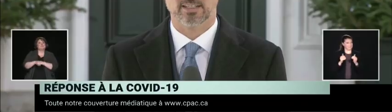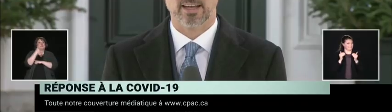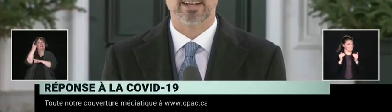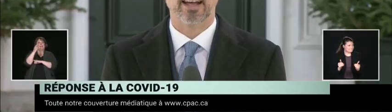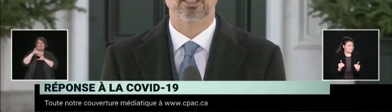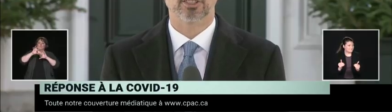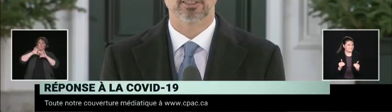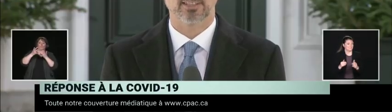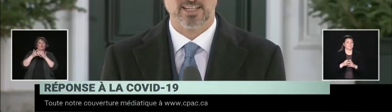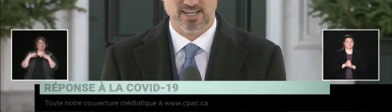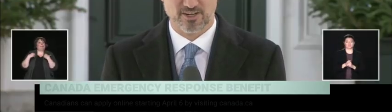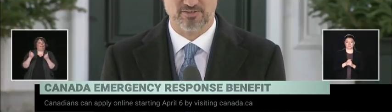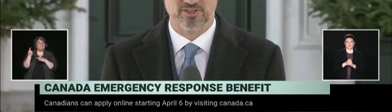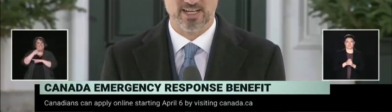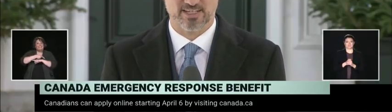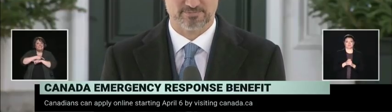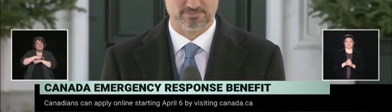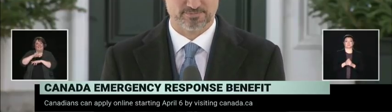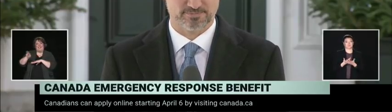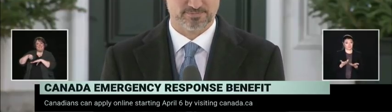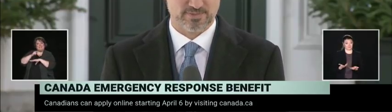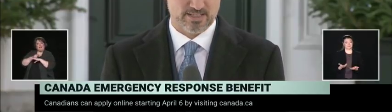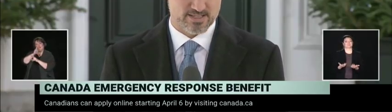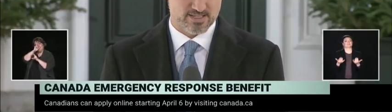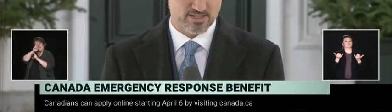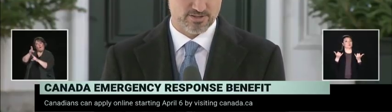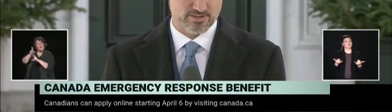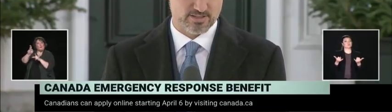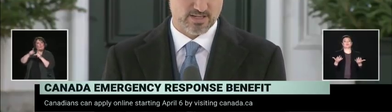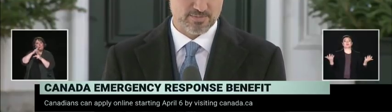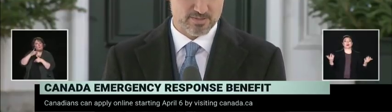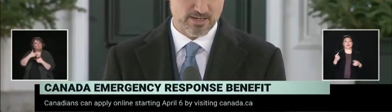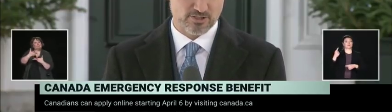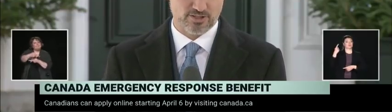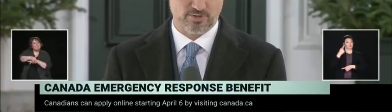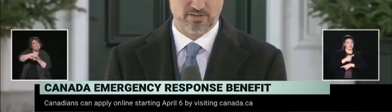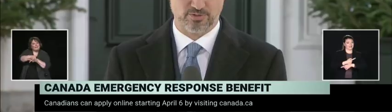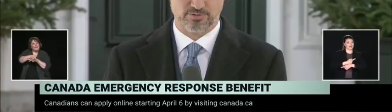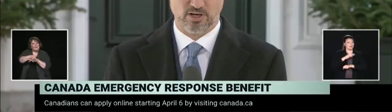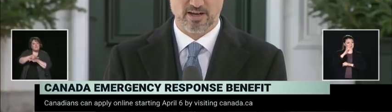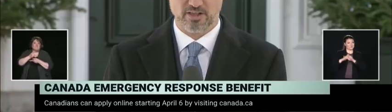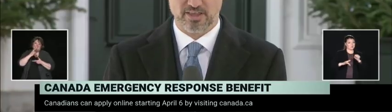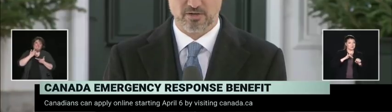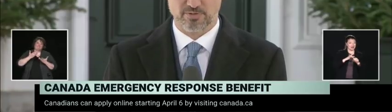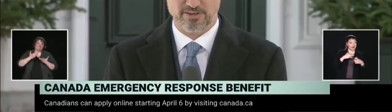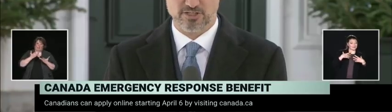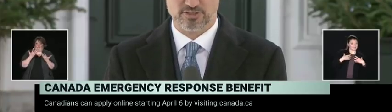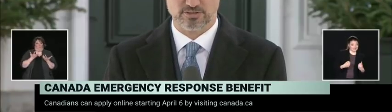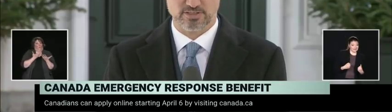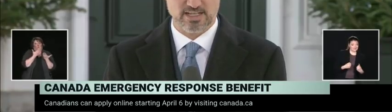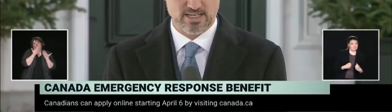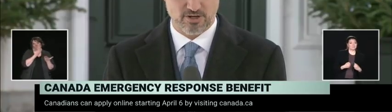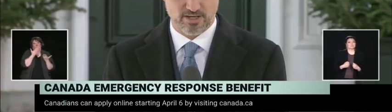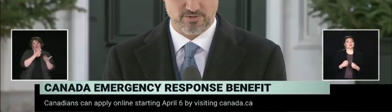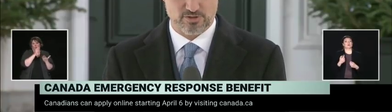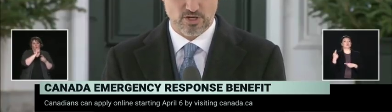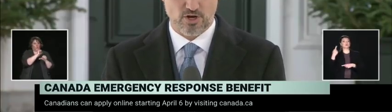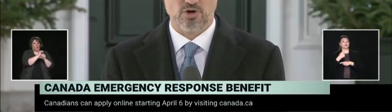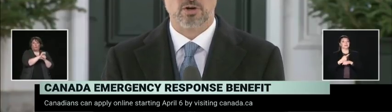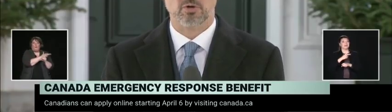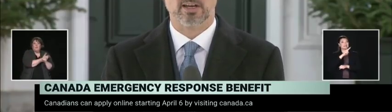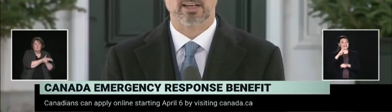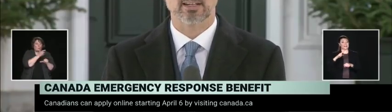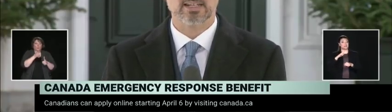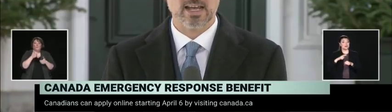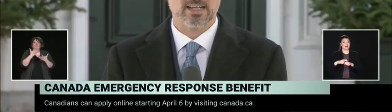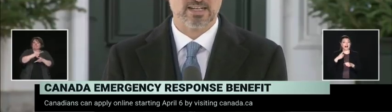Day and National Caregiver Day. This year, I'm especially grateful for our healthcare professionals and caregivers who